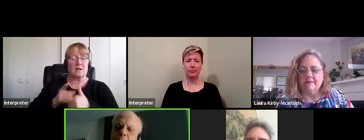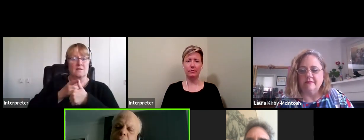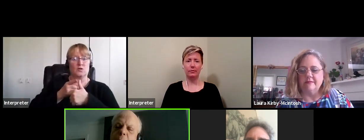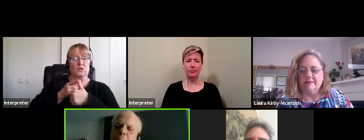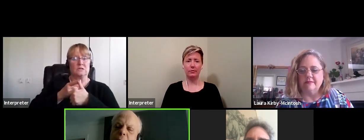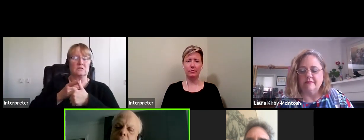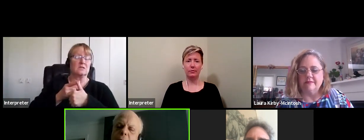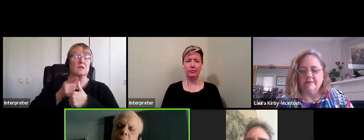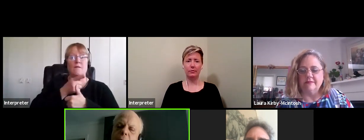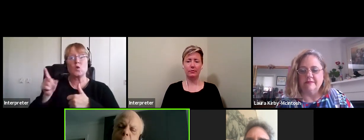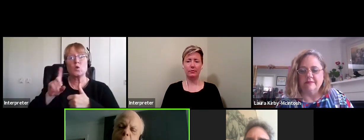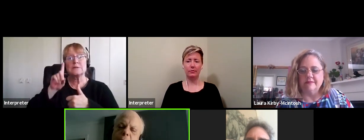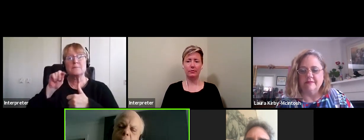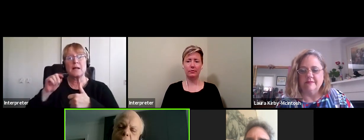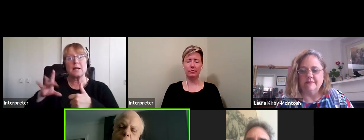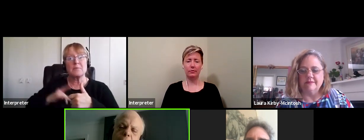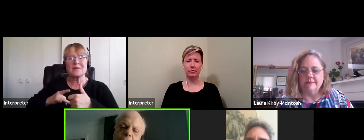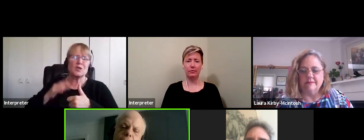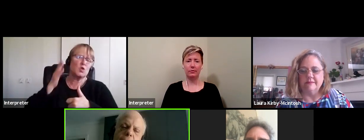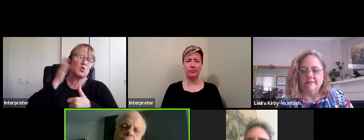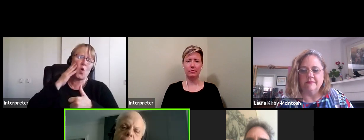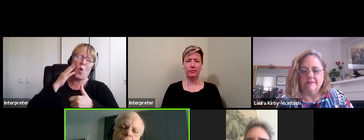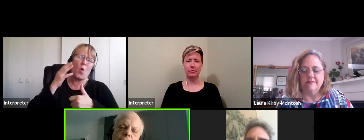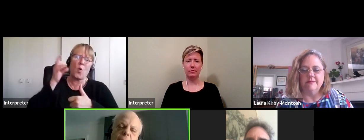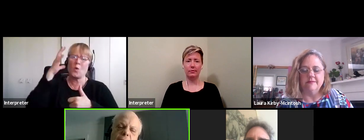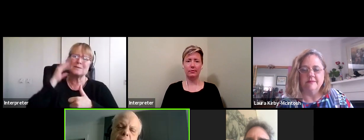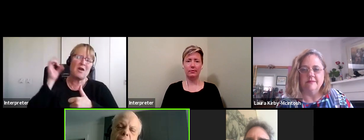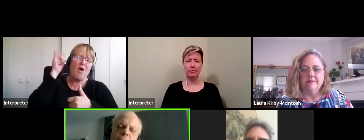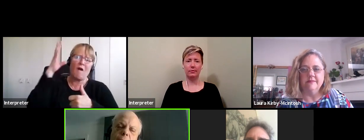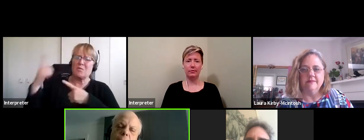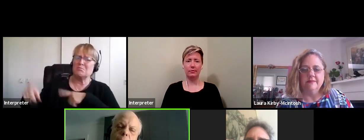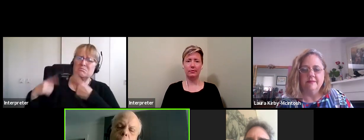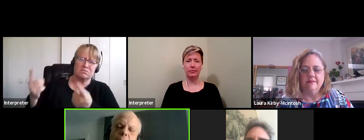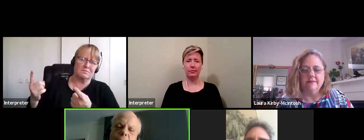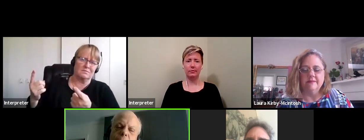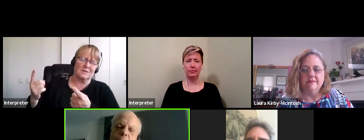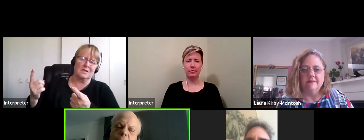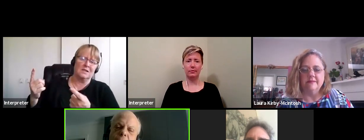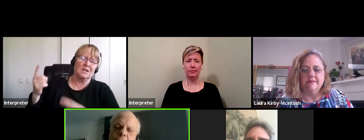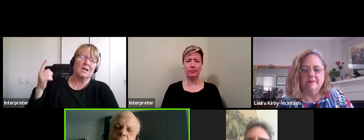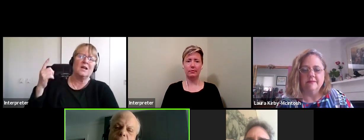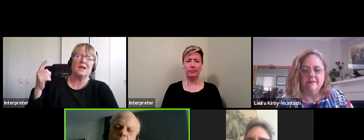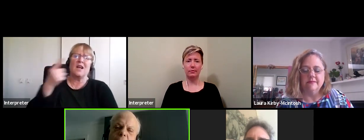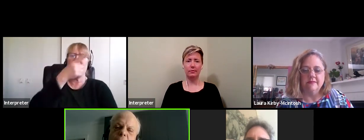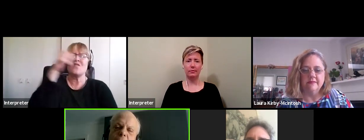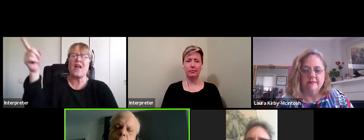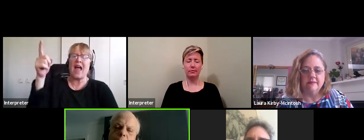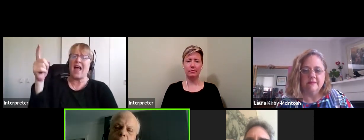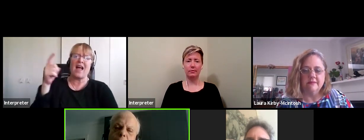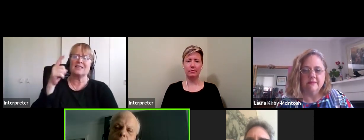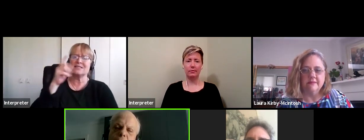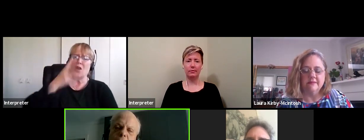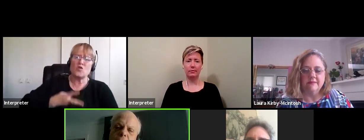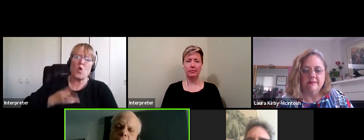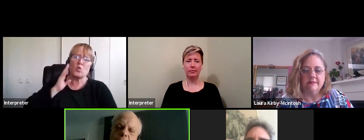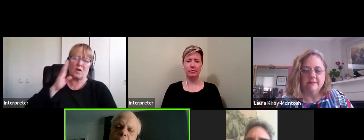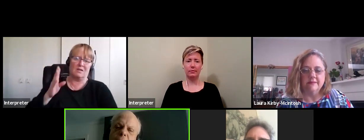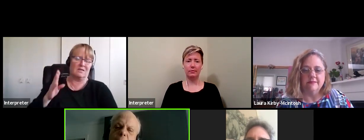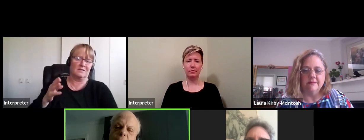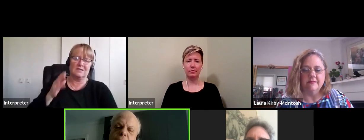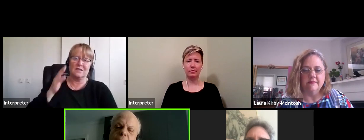people with disabilities know from our bitter experience is that we get forgotten unless we push